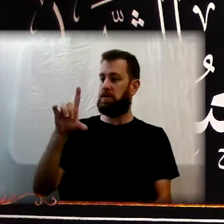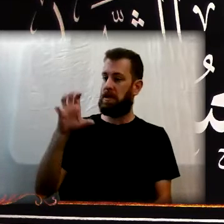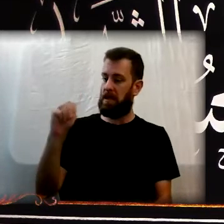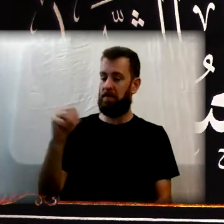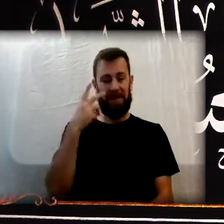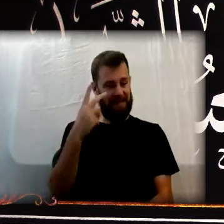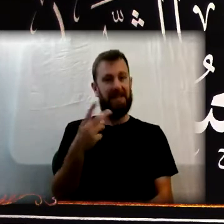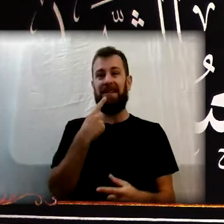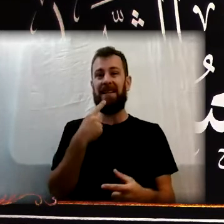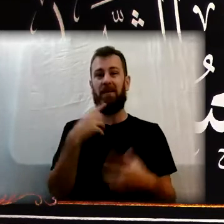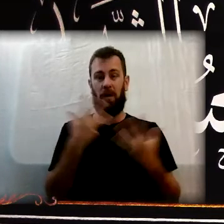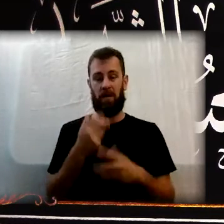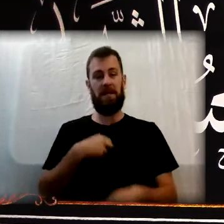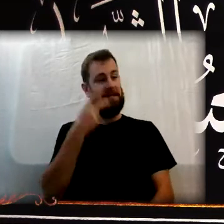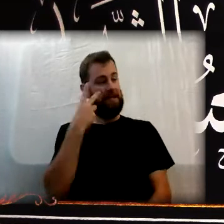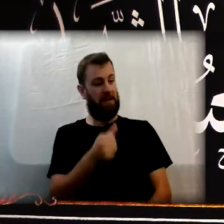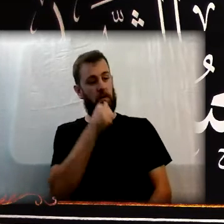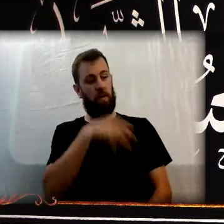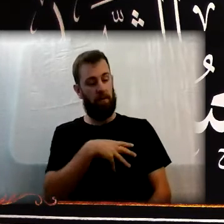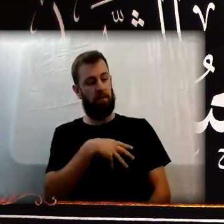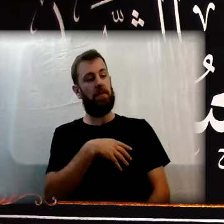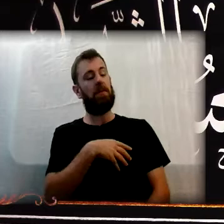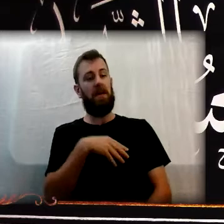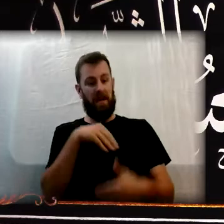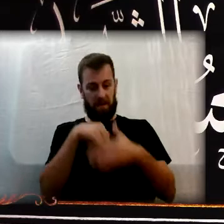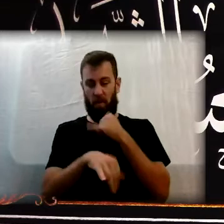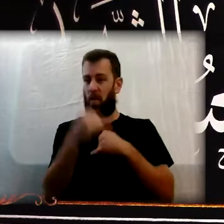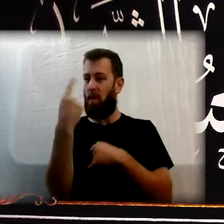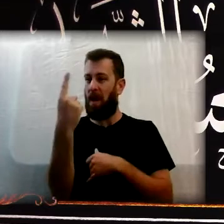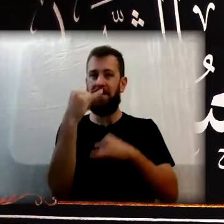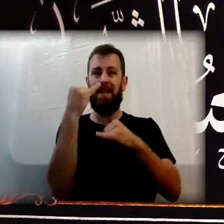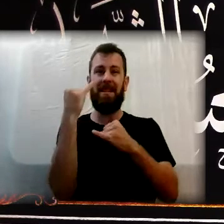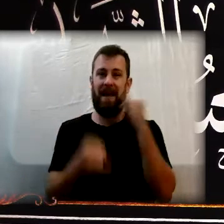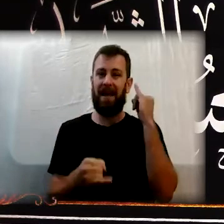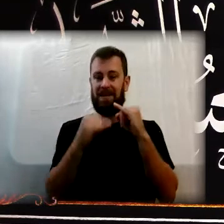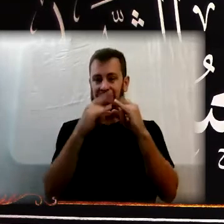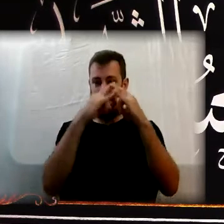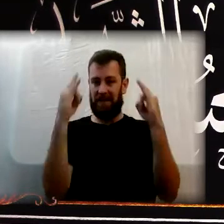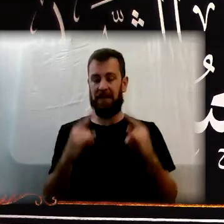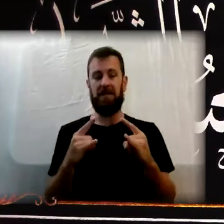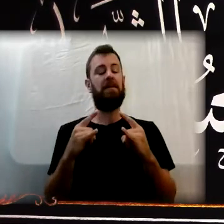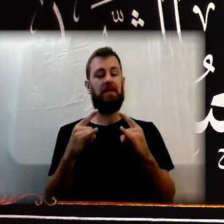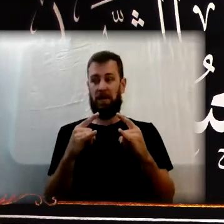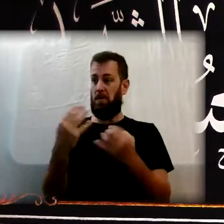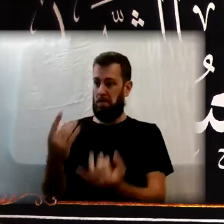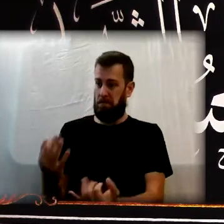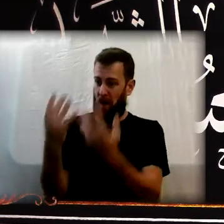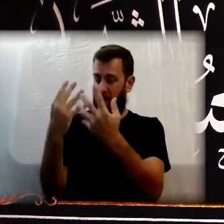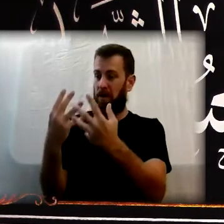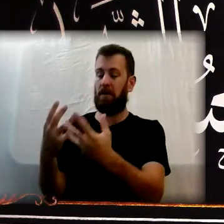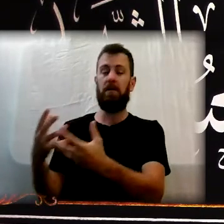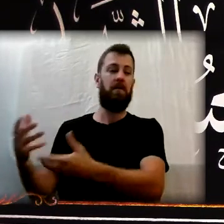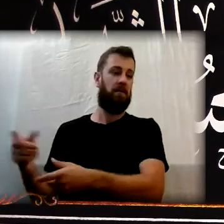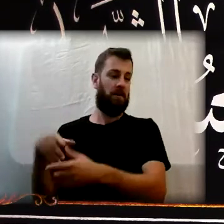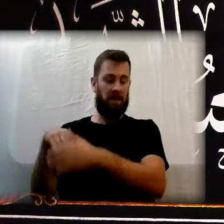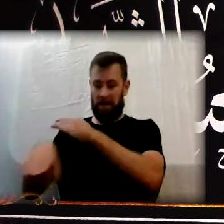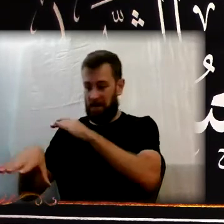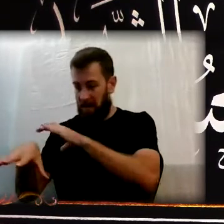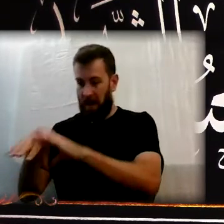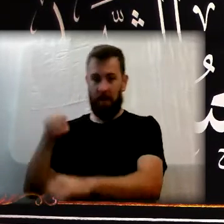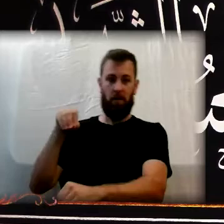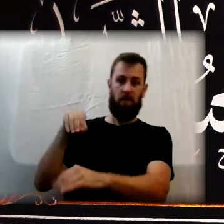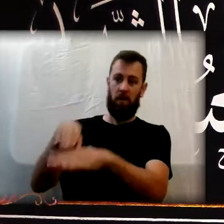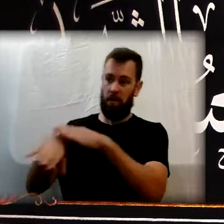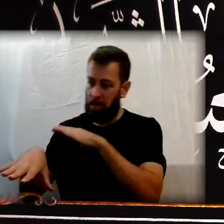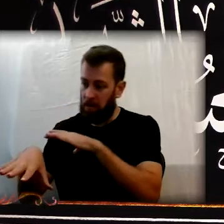Hamid ibn Muslim says, "I saw that there was a lady entering one last tent as it was burning. She was going in and coming out, going